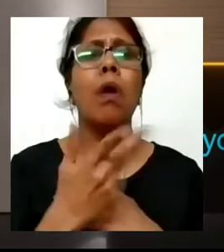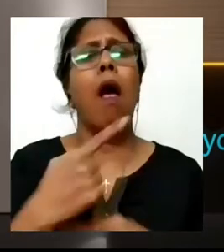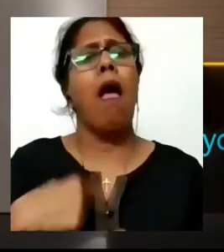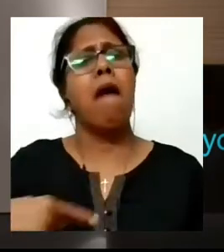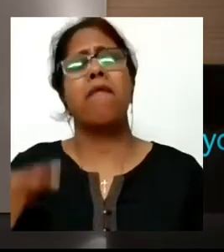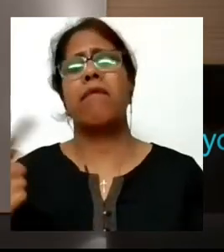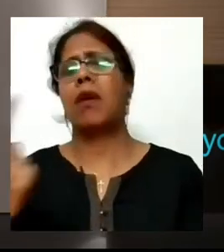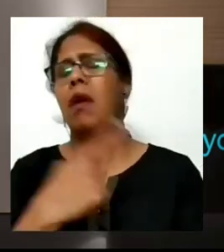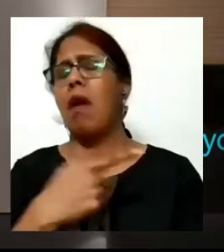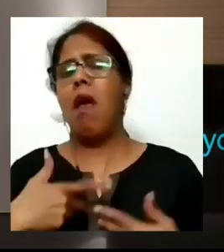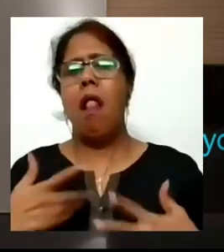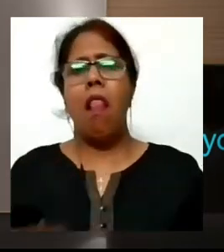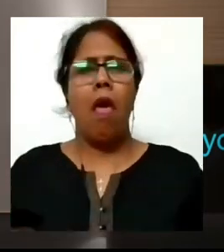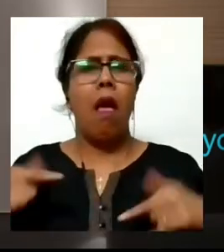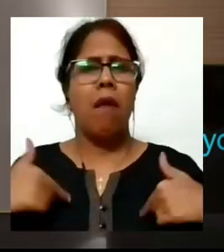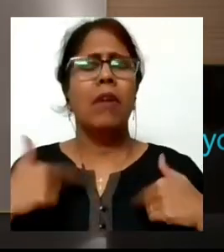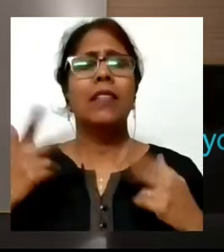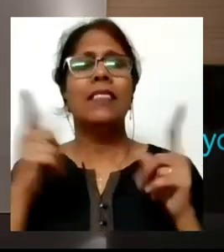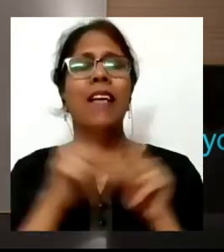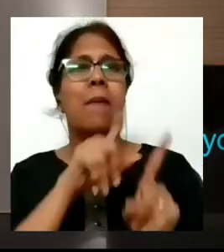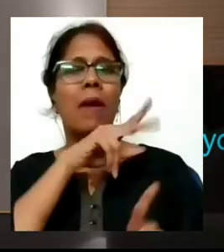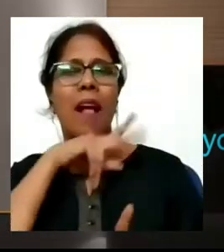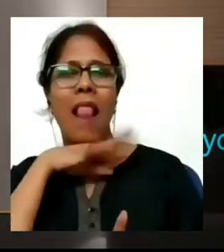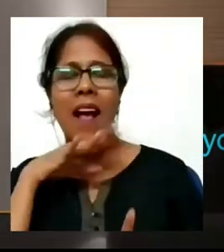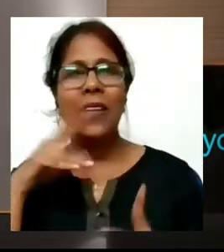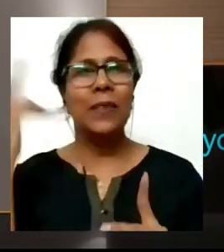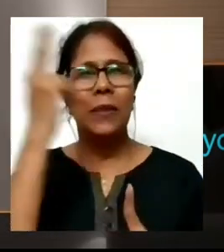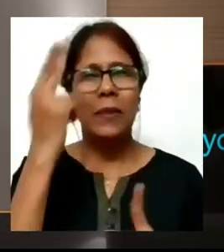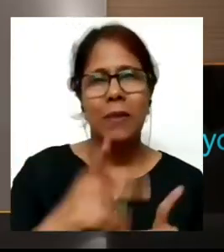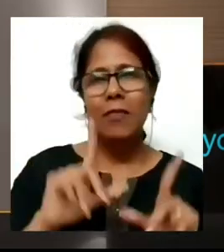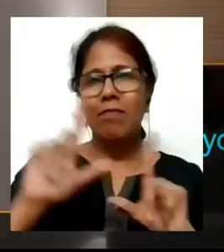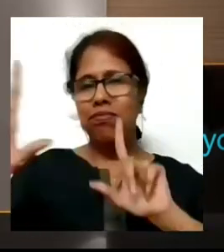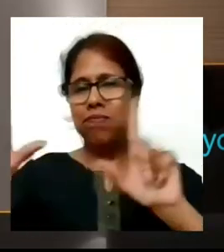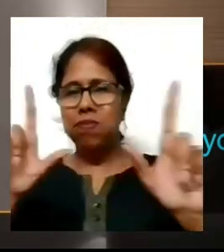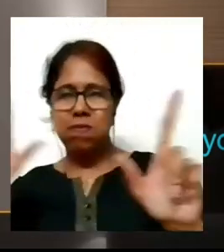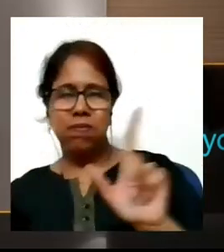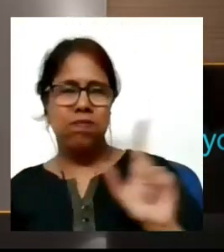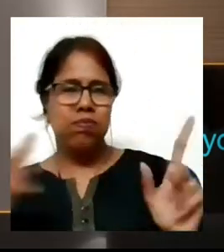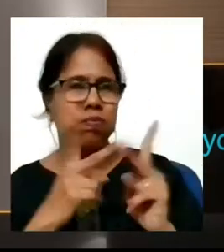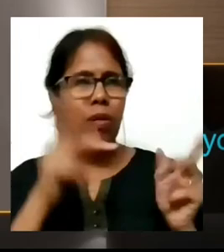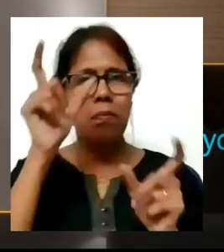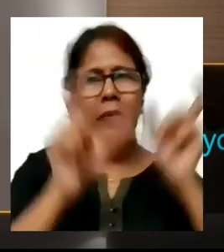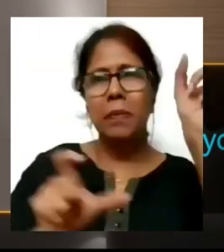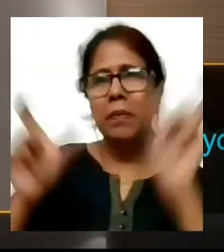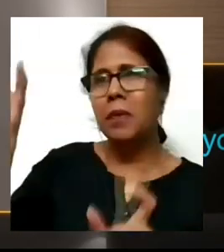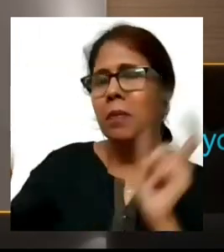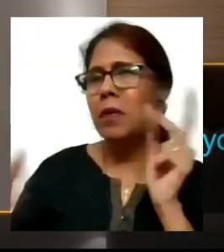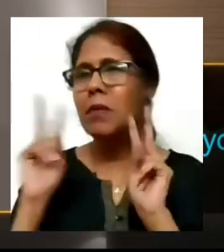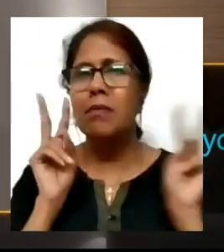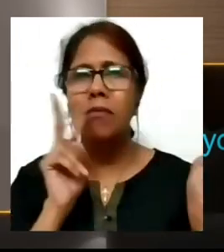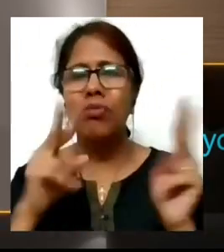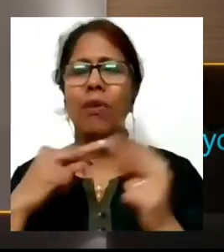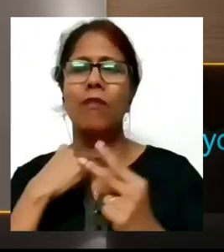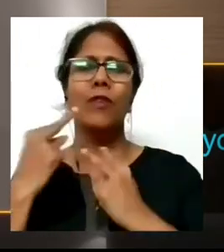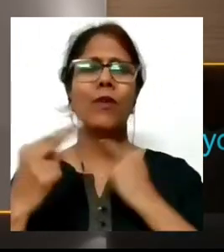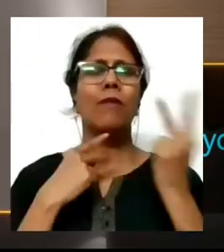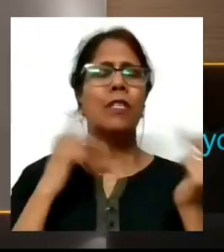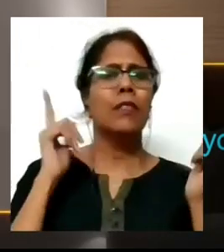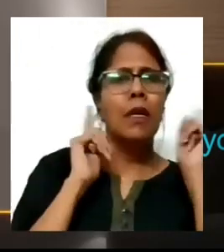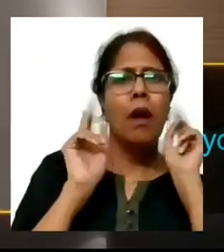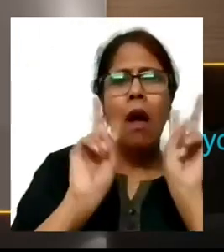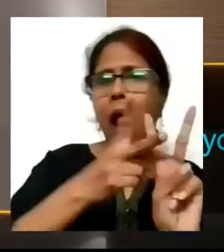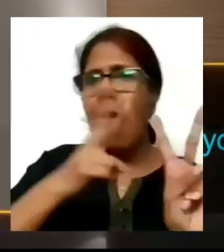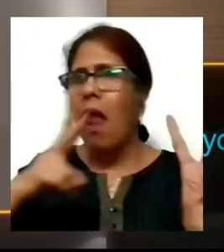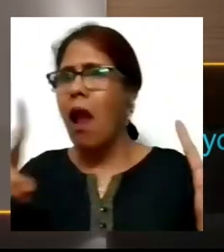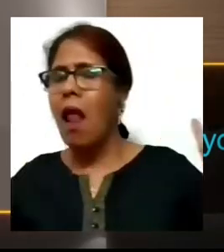see patterns, I see colors, I see shapes, I see people, I hear voices. So like